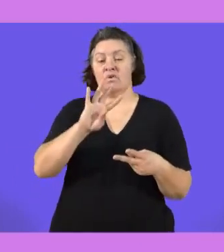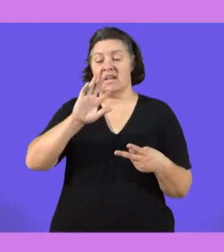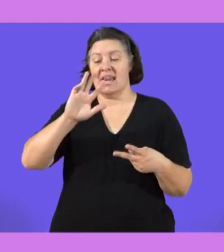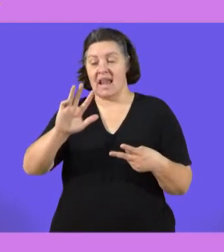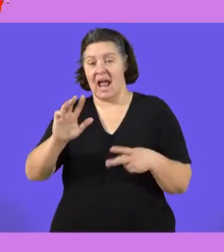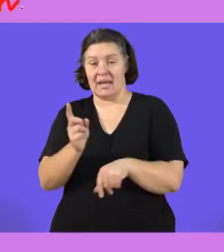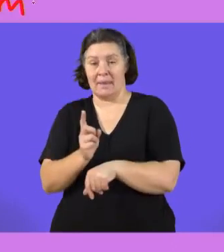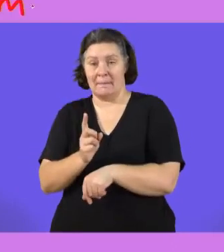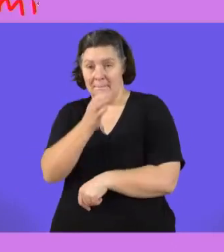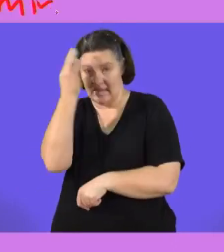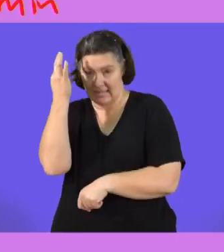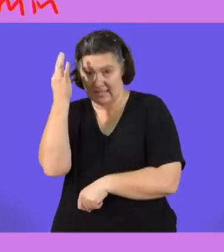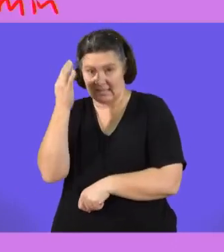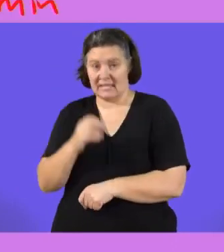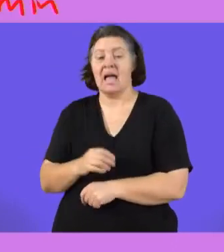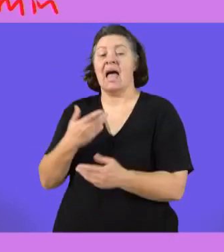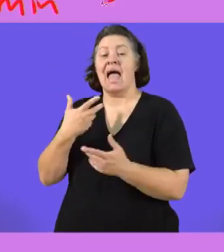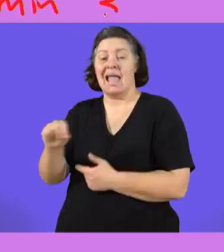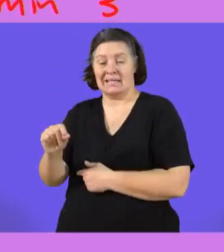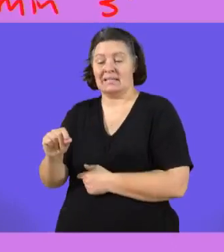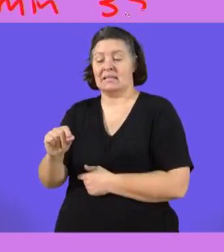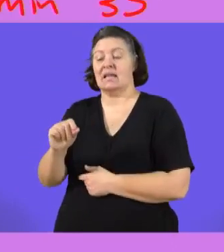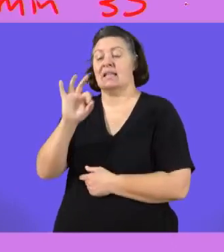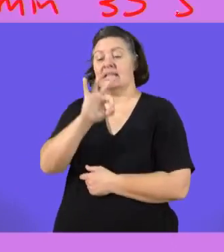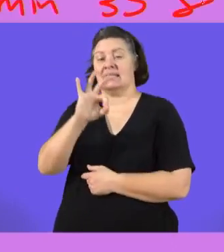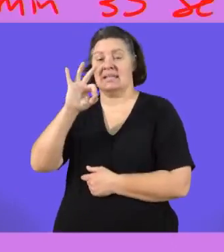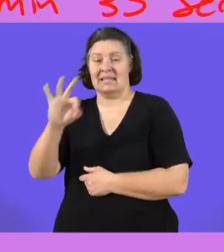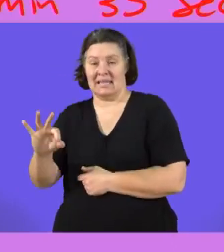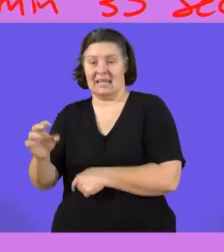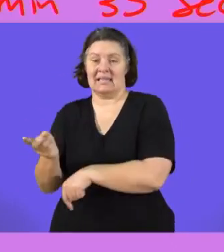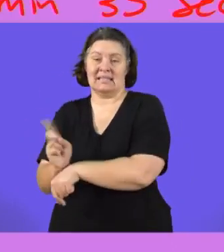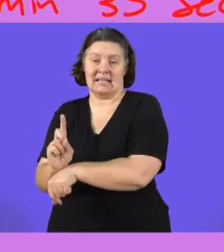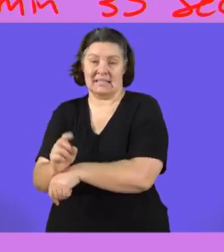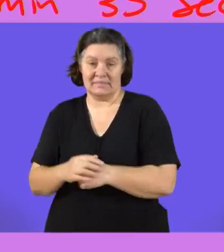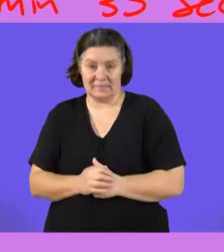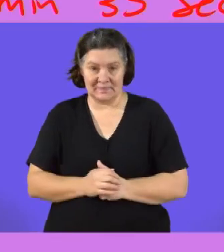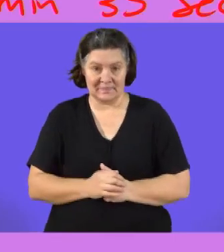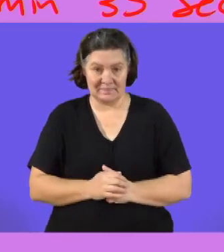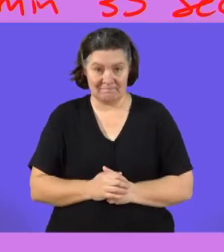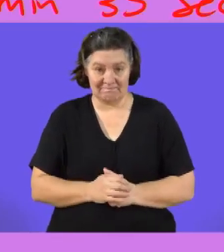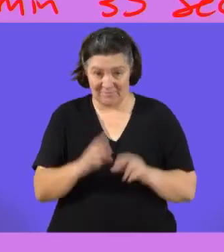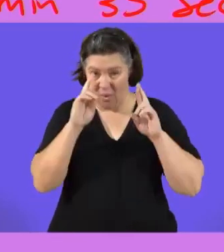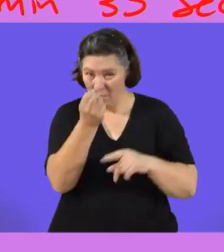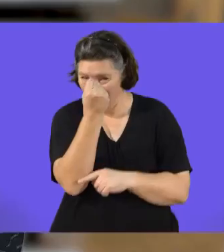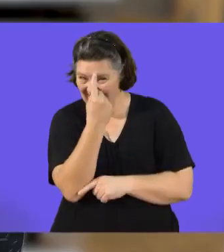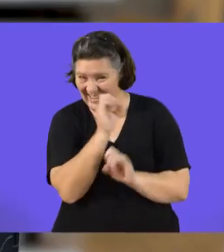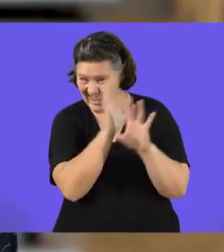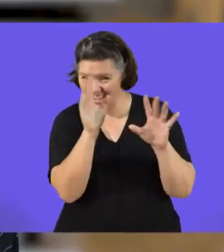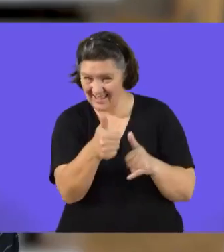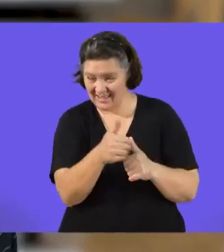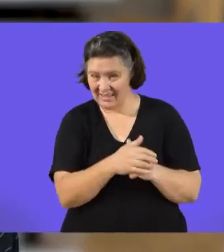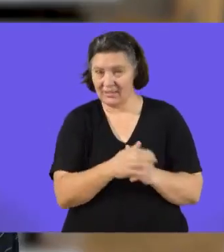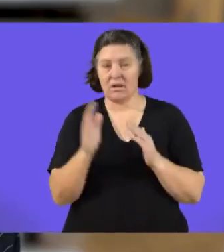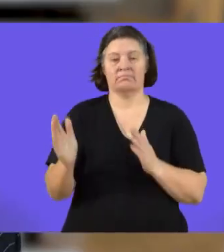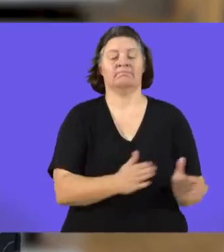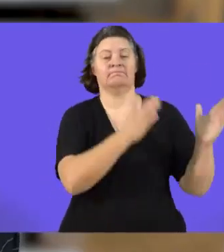49 minutes, and 33 seconds. All right, I hope that makes sense. All right, let